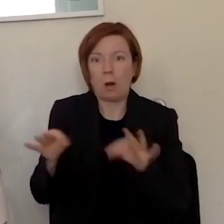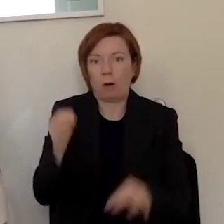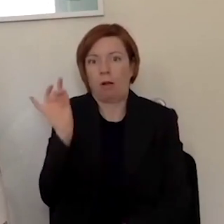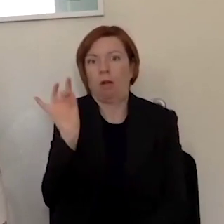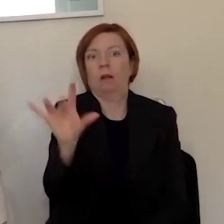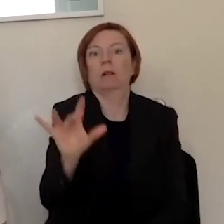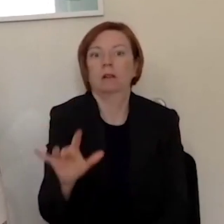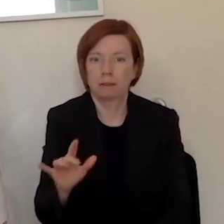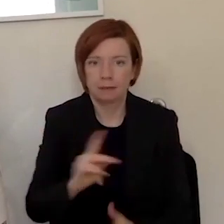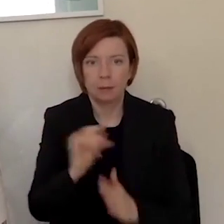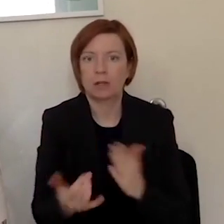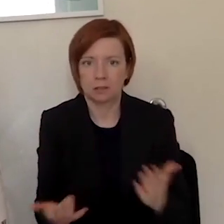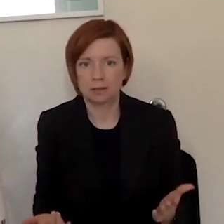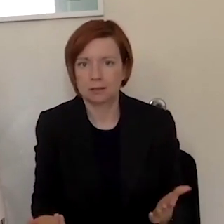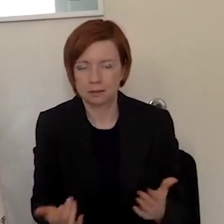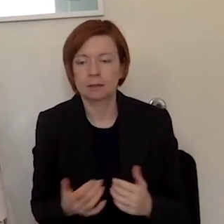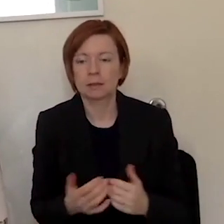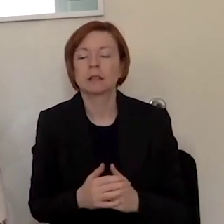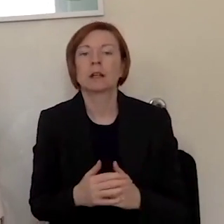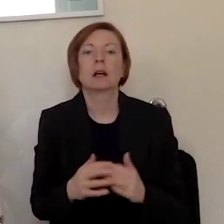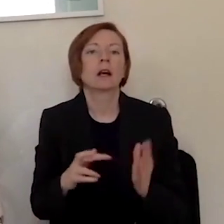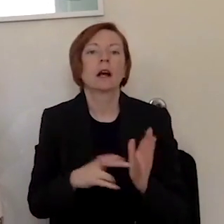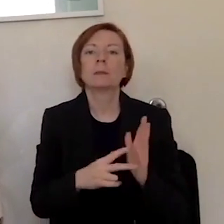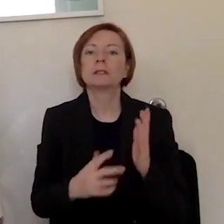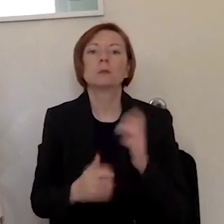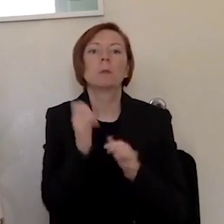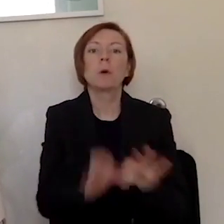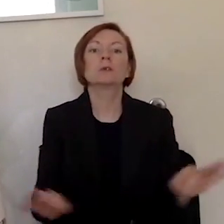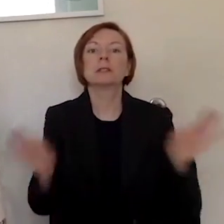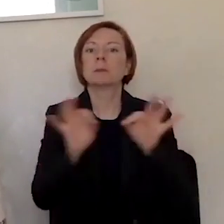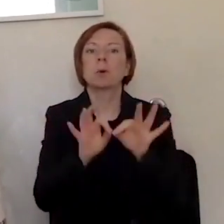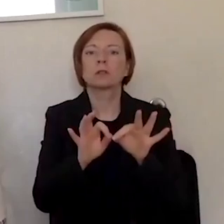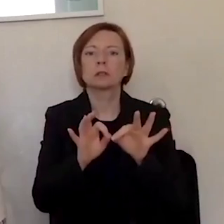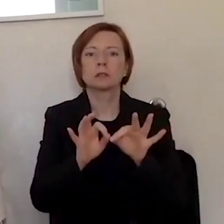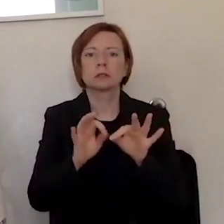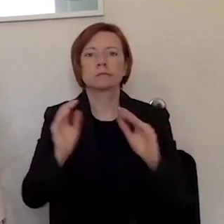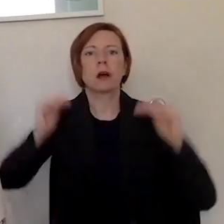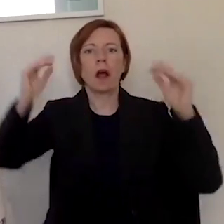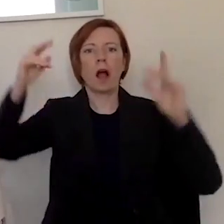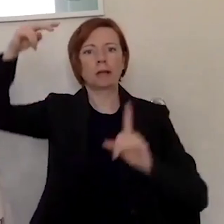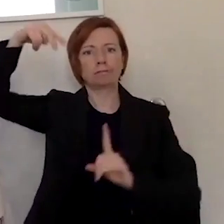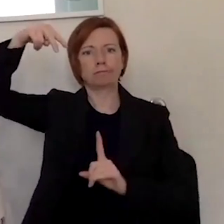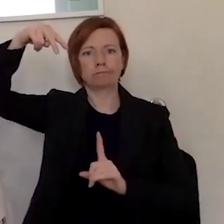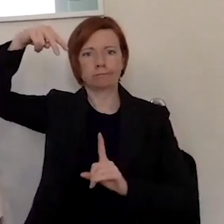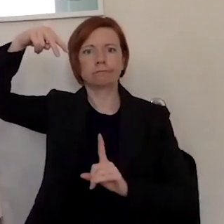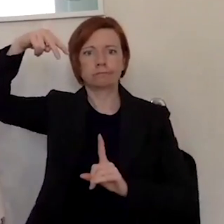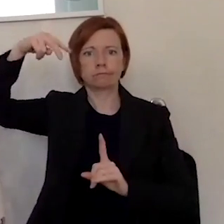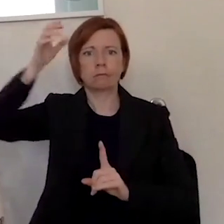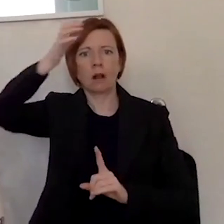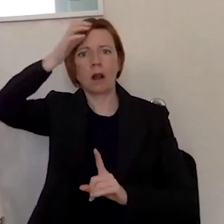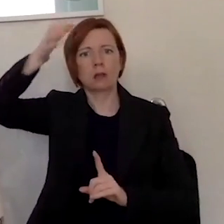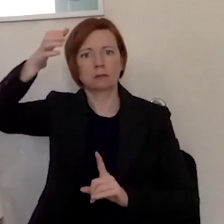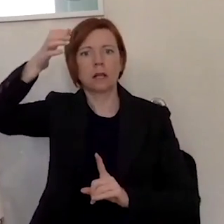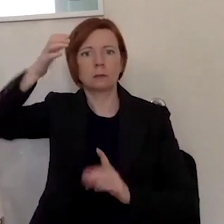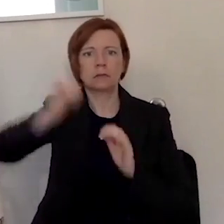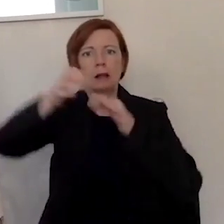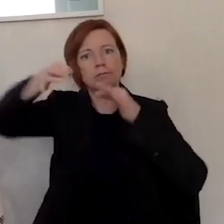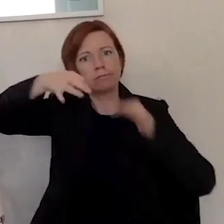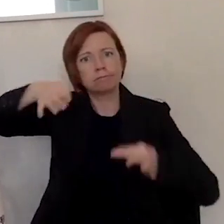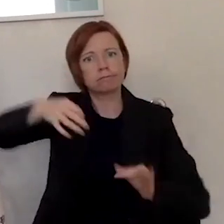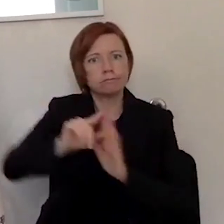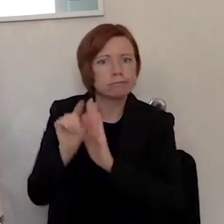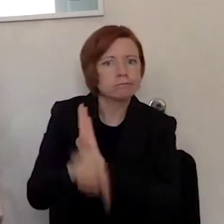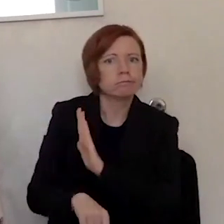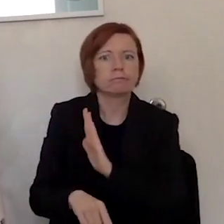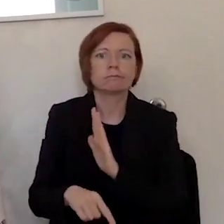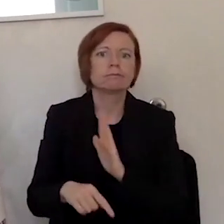you describe the project? And what is the most important sort of high level, concept of how to describe